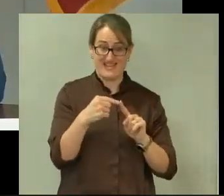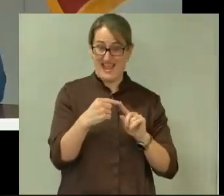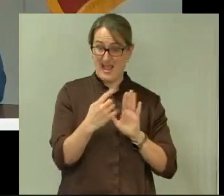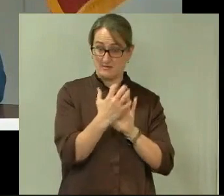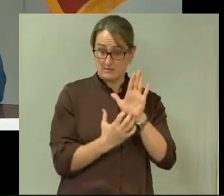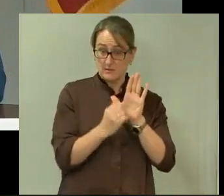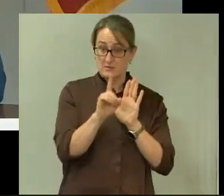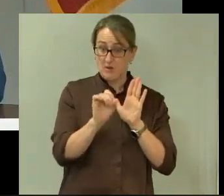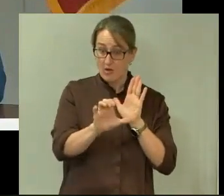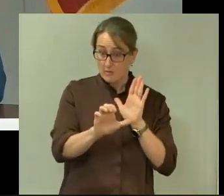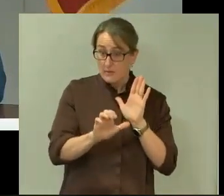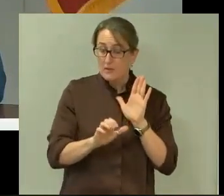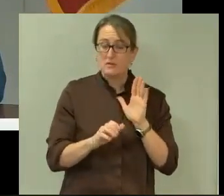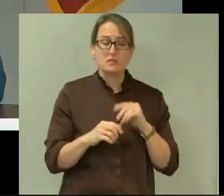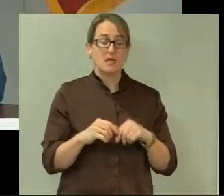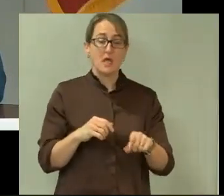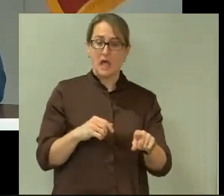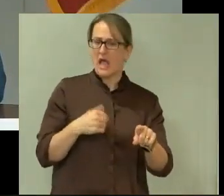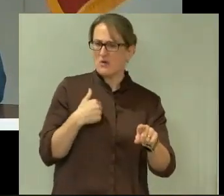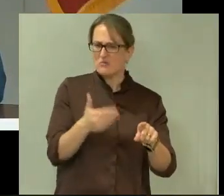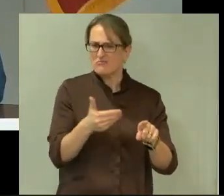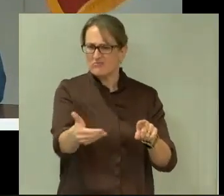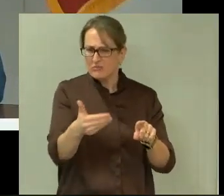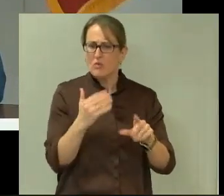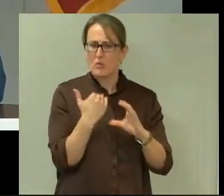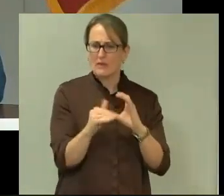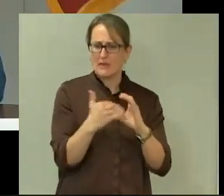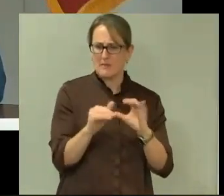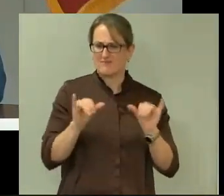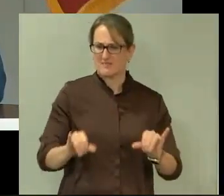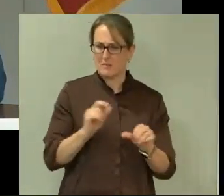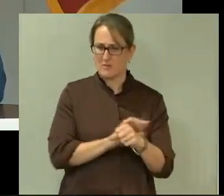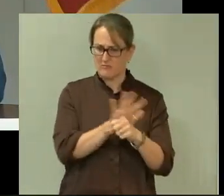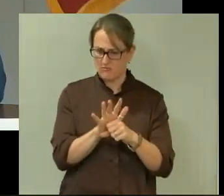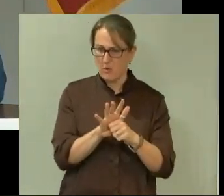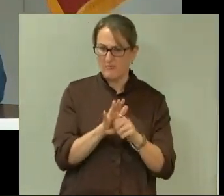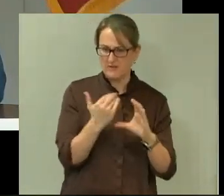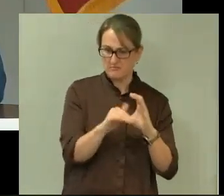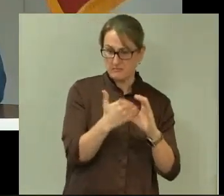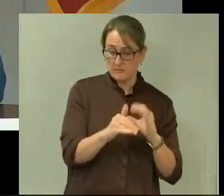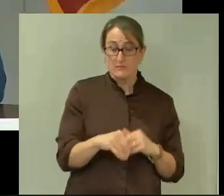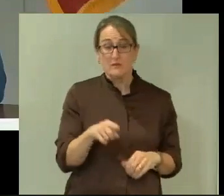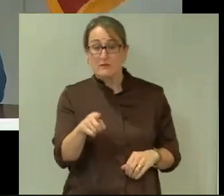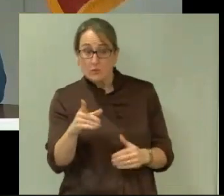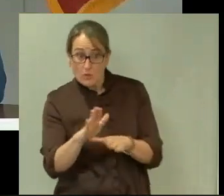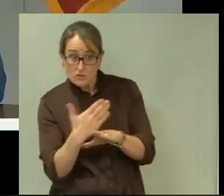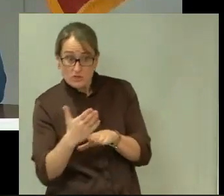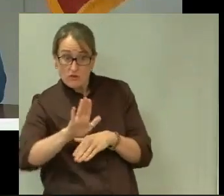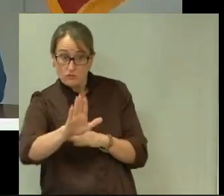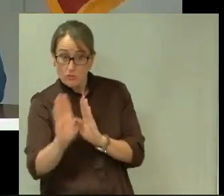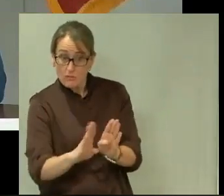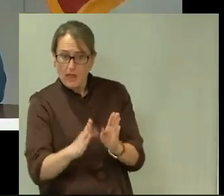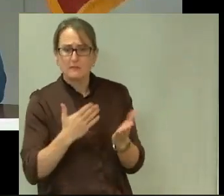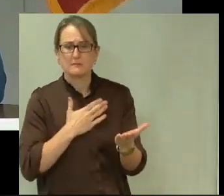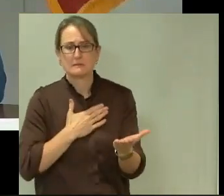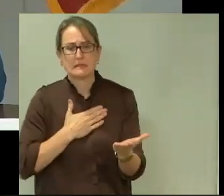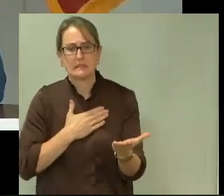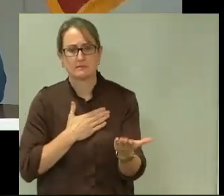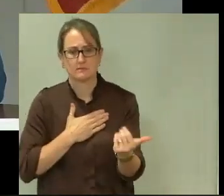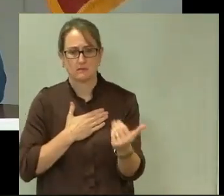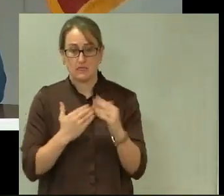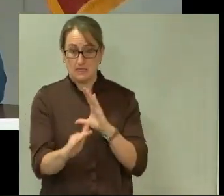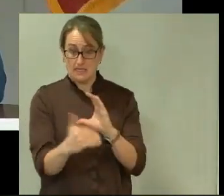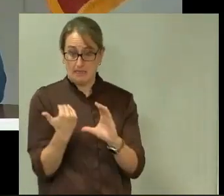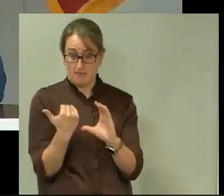share your own district reopening plan to help better inform us, we would love to learn from your work. Please feel free to email